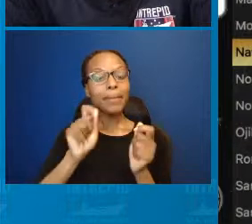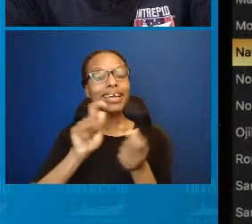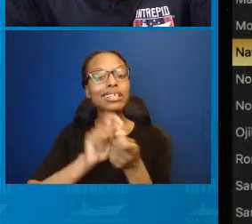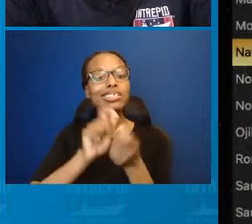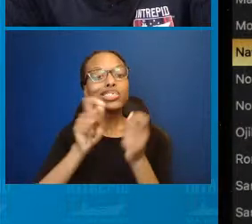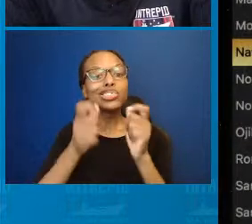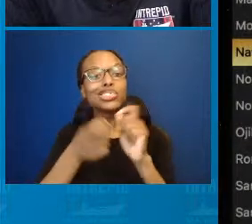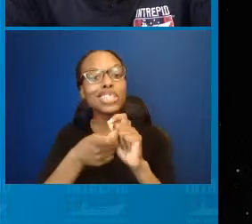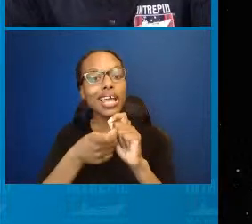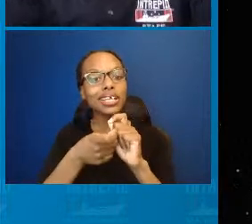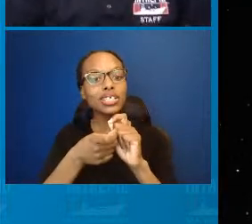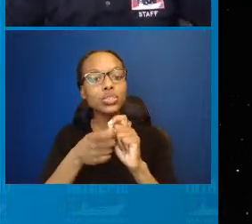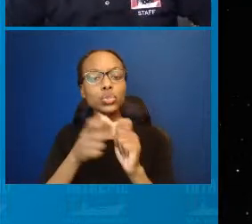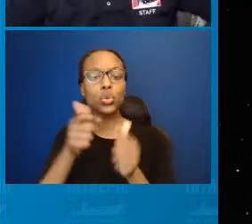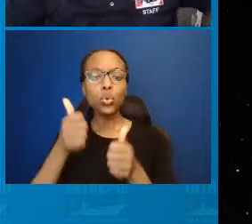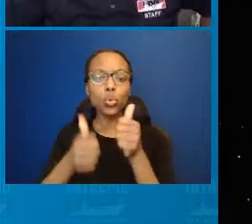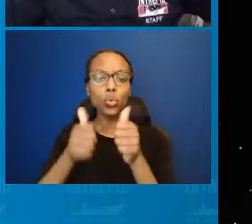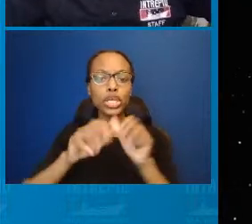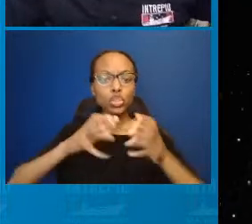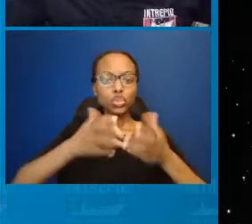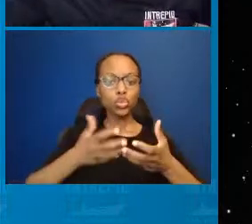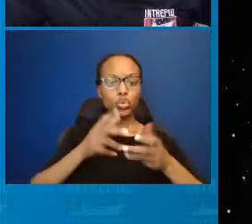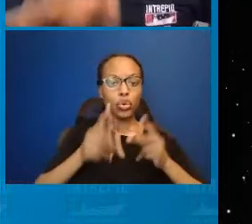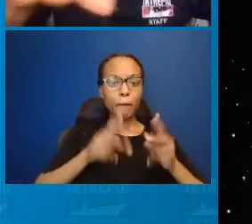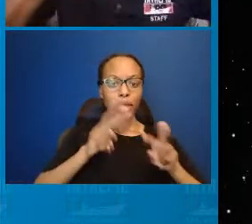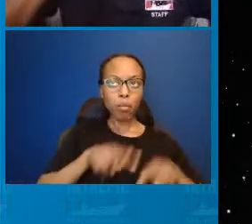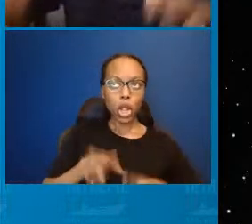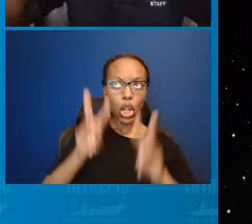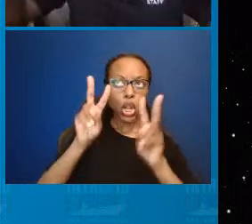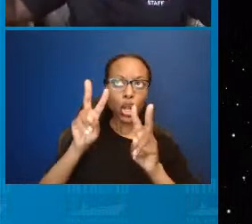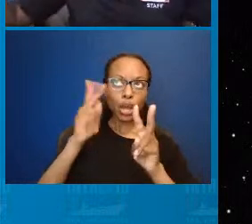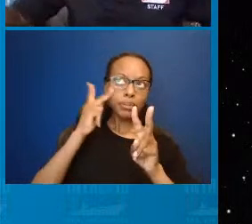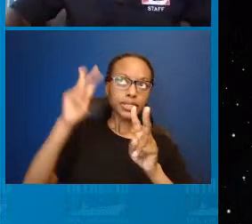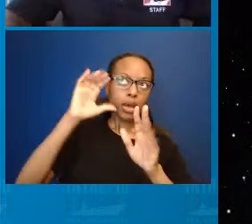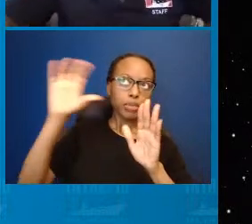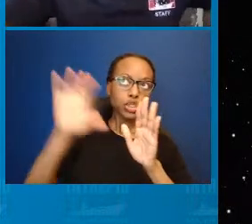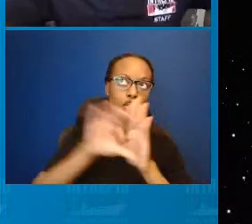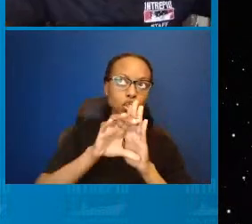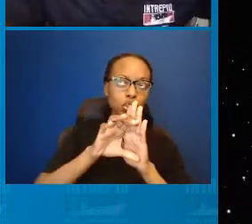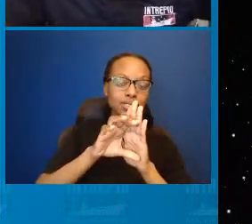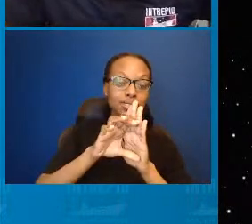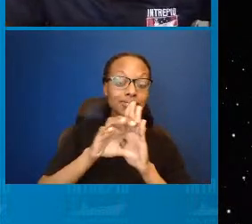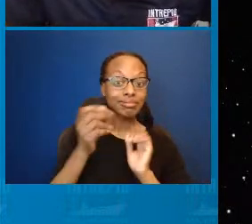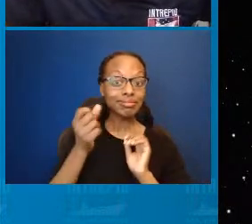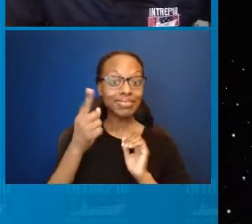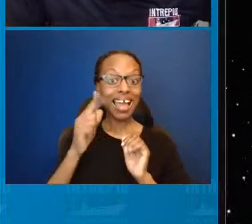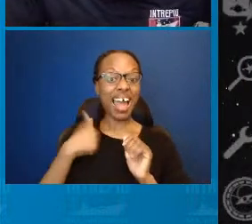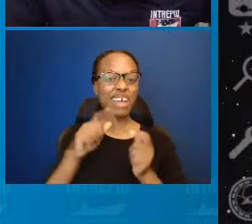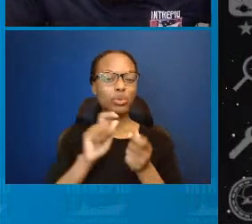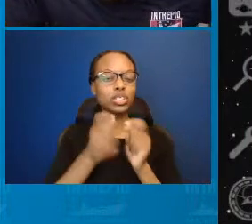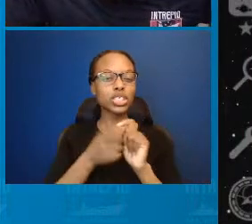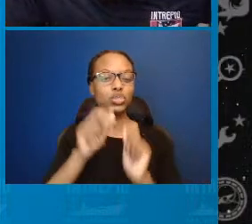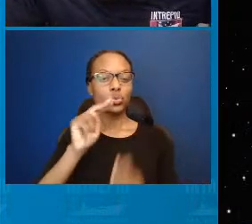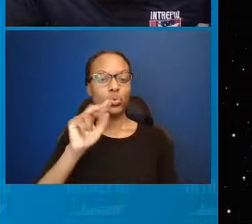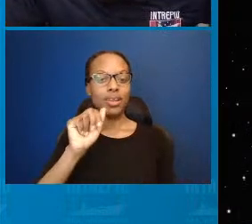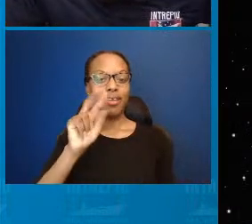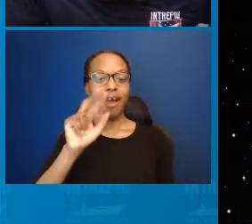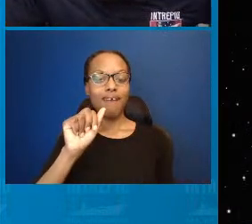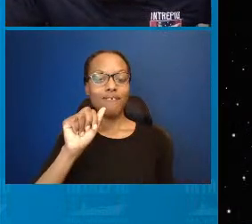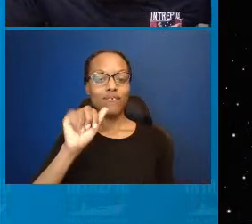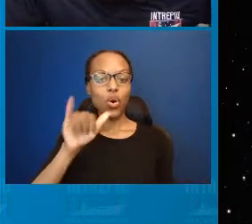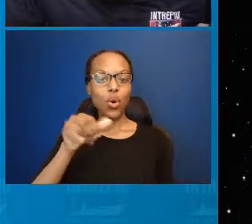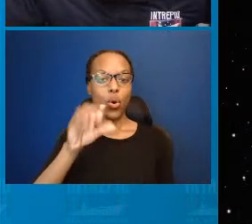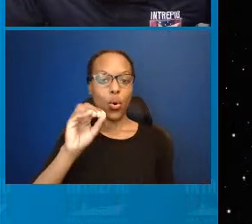Now, if we change it to the Navajo Native American saw, they see the same exact stars in the night sky, but they line them up a